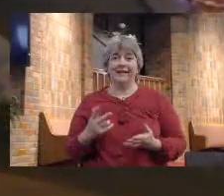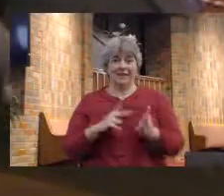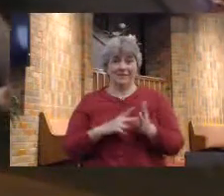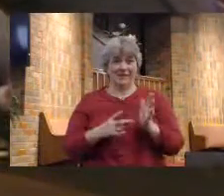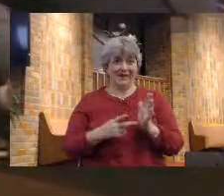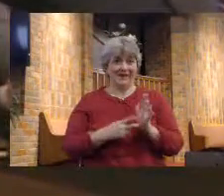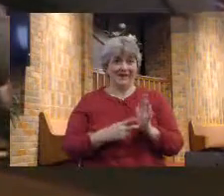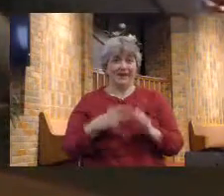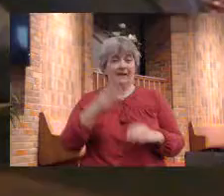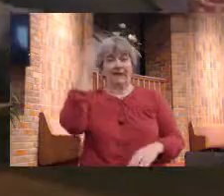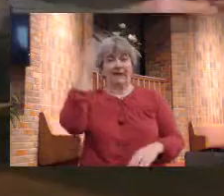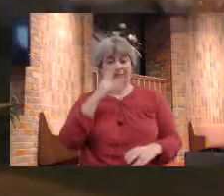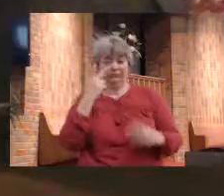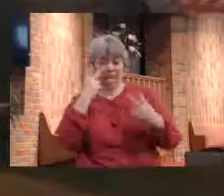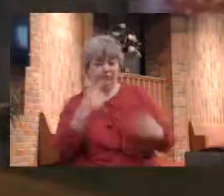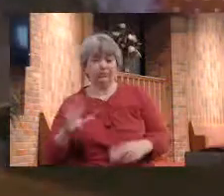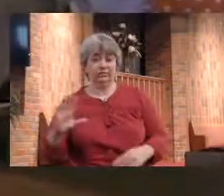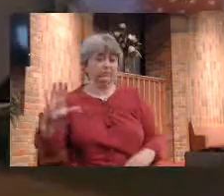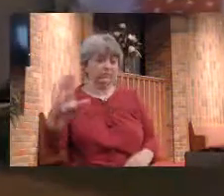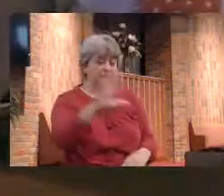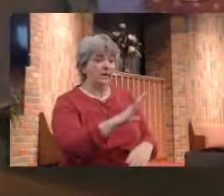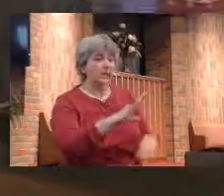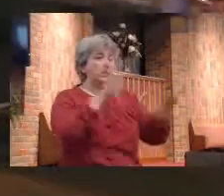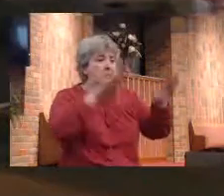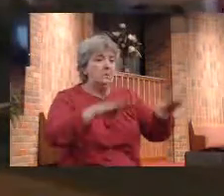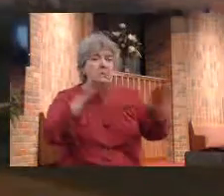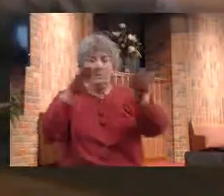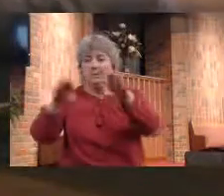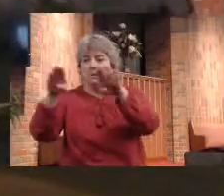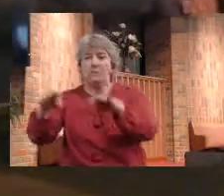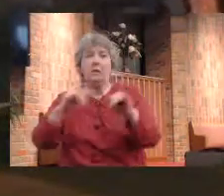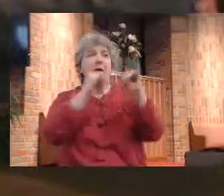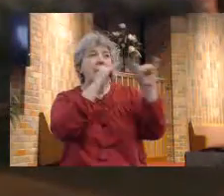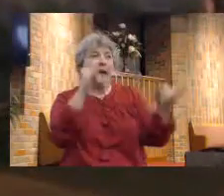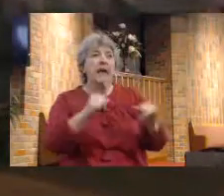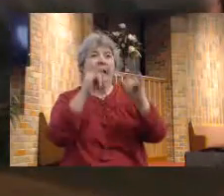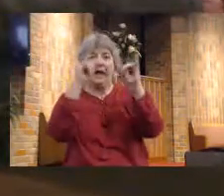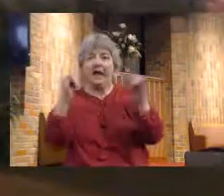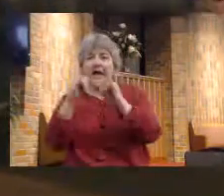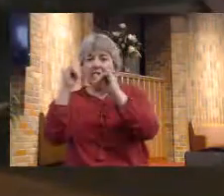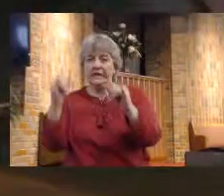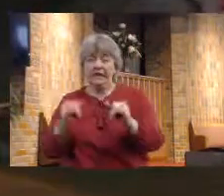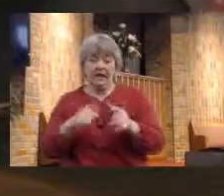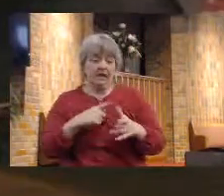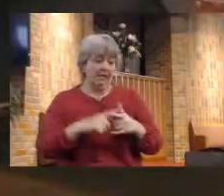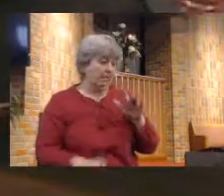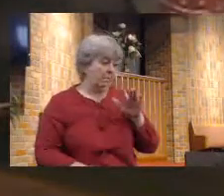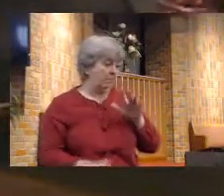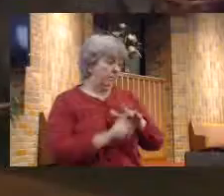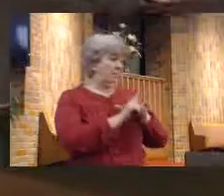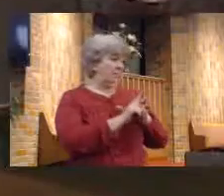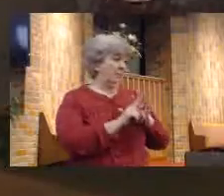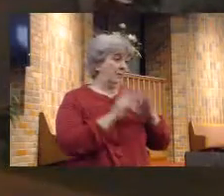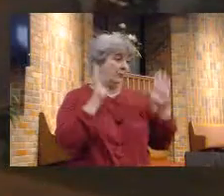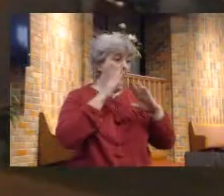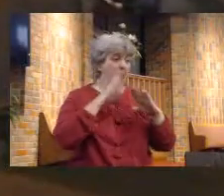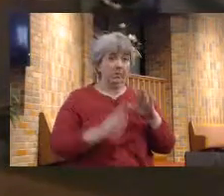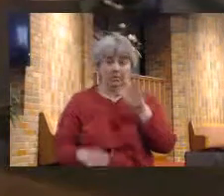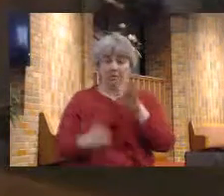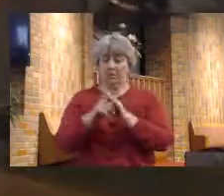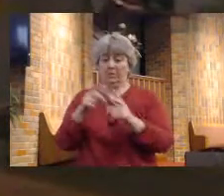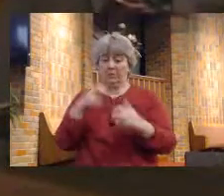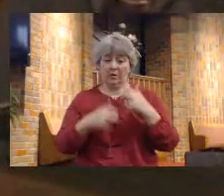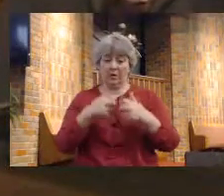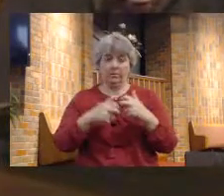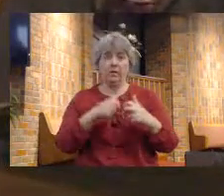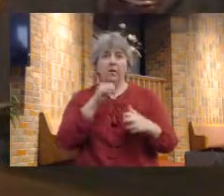God saw the children of Israel and they turned away in idolatry, but then when trouble comes, when problems are there, they don't call out to their